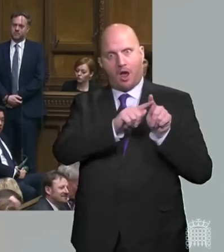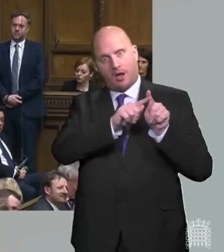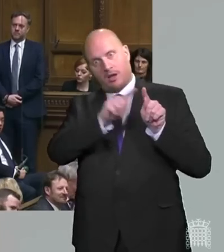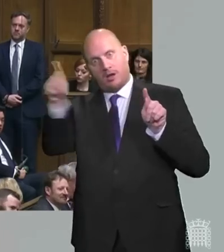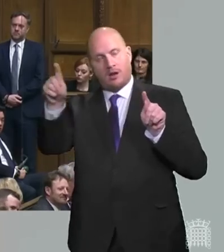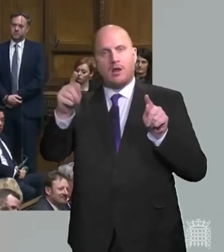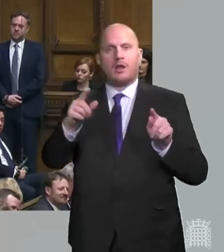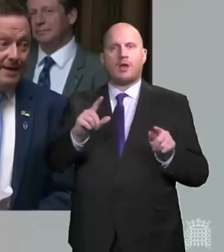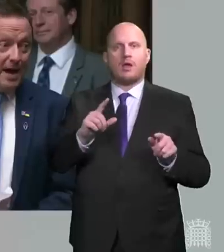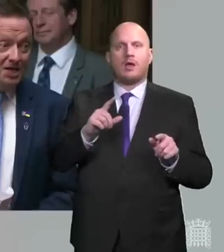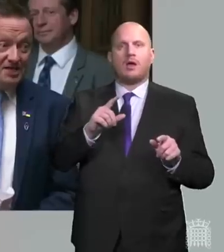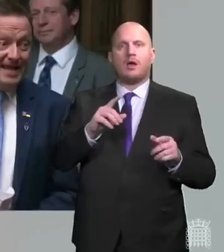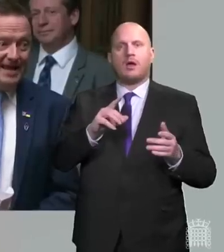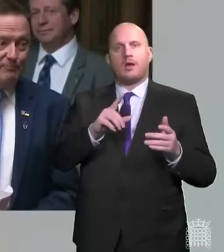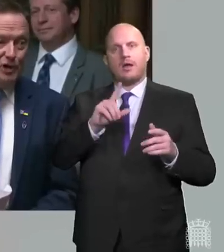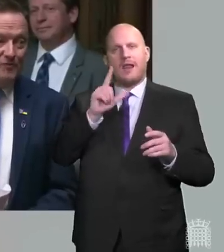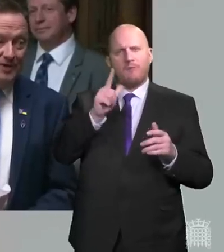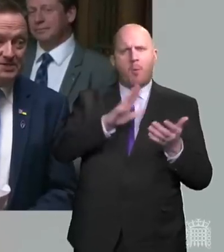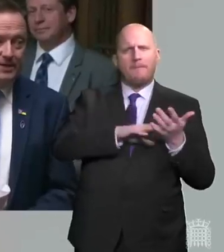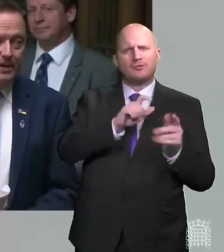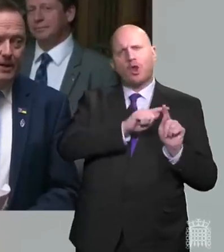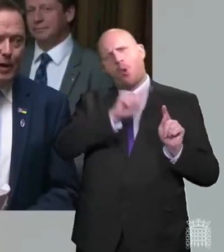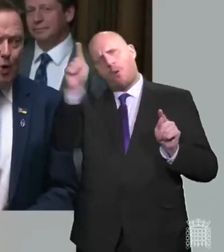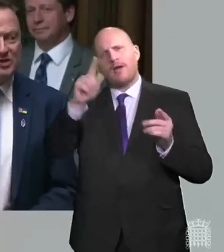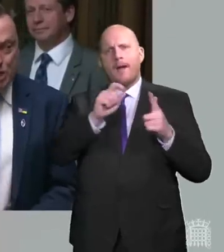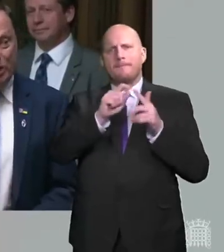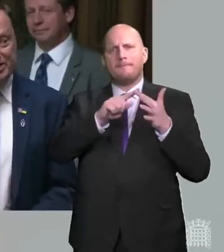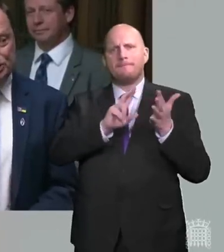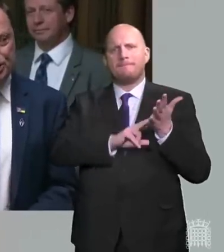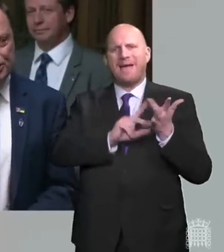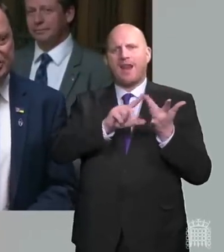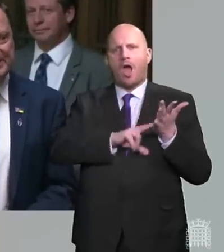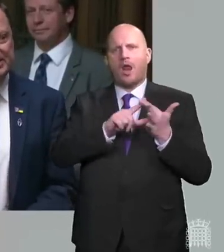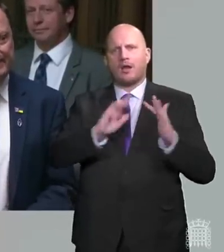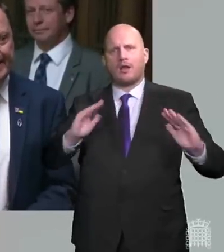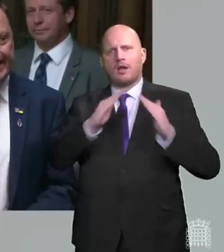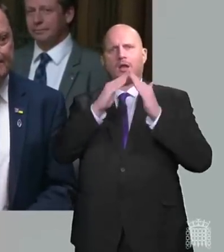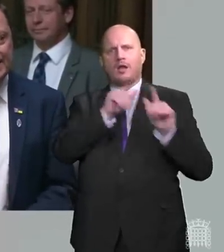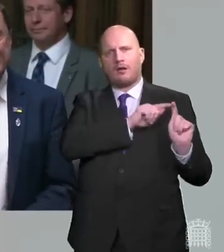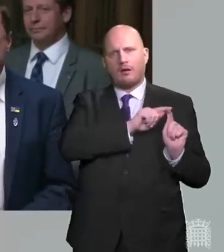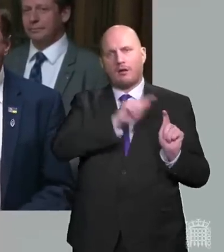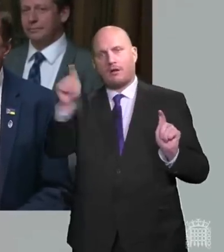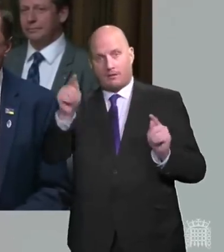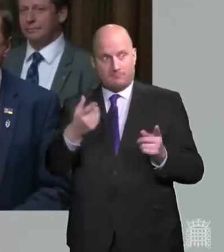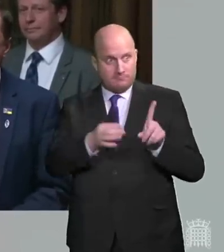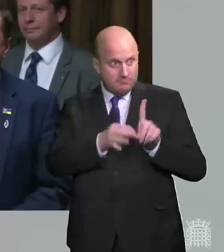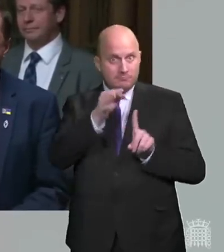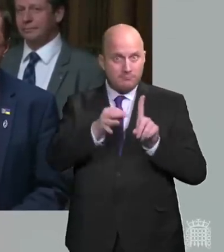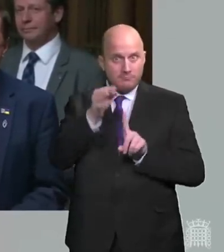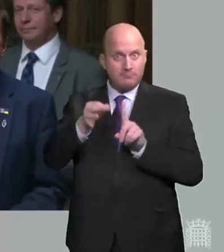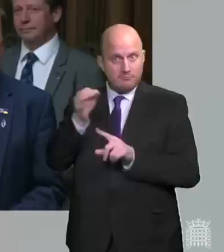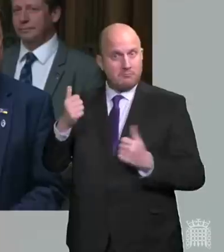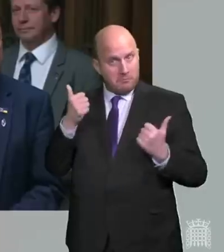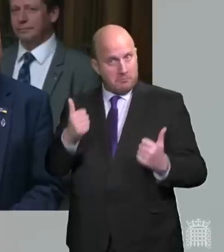with stations in Slough and Marsden getting improvements. But what's not such good news, Mr Speaker, is the dozens